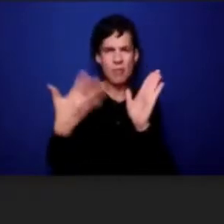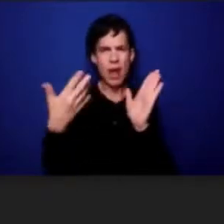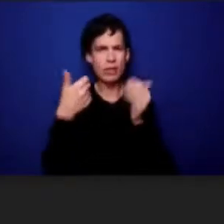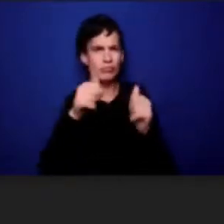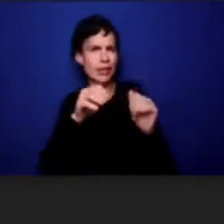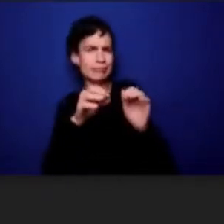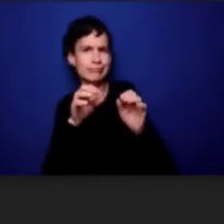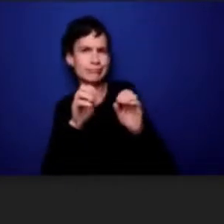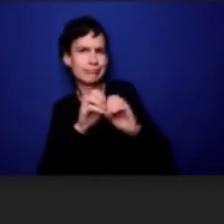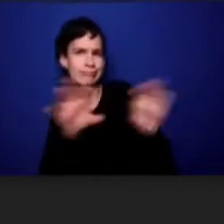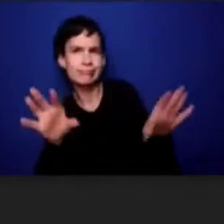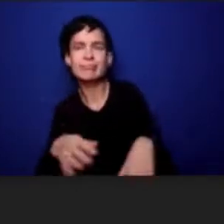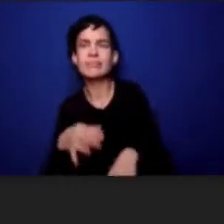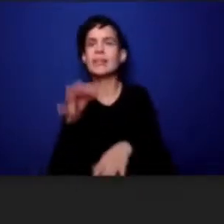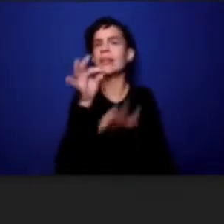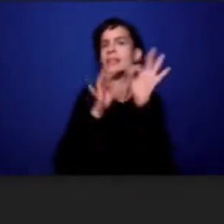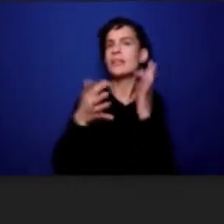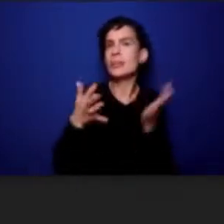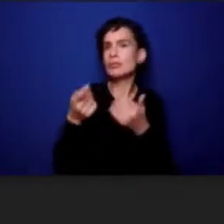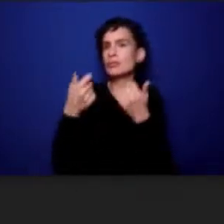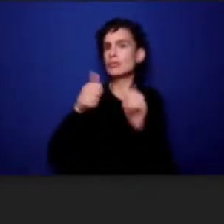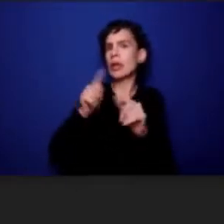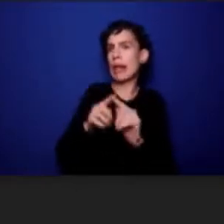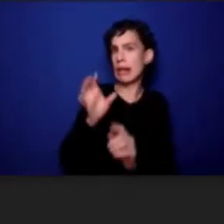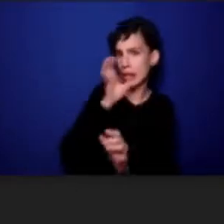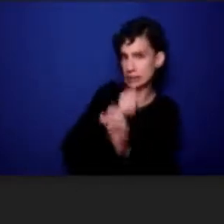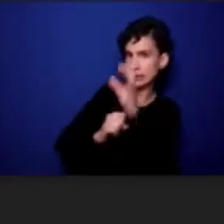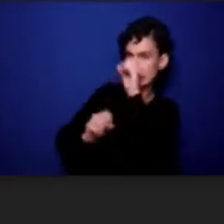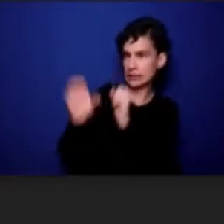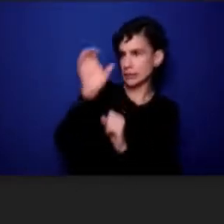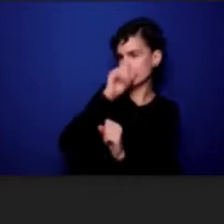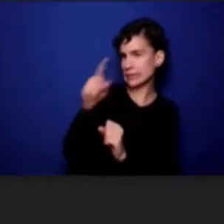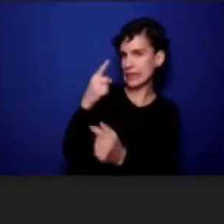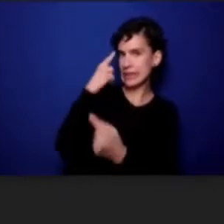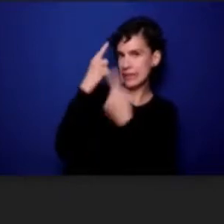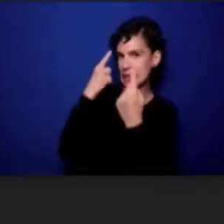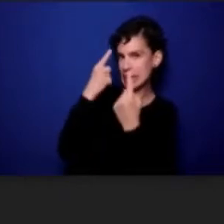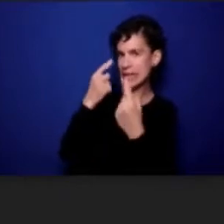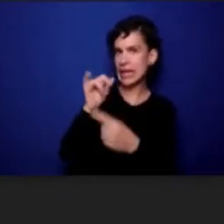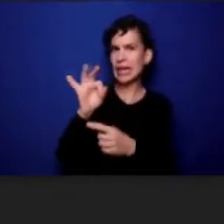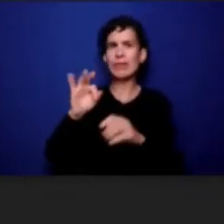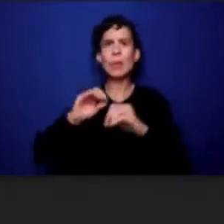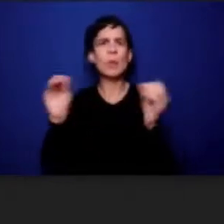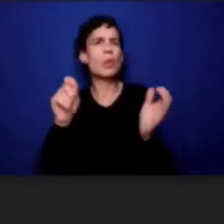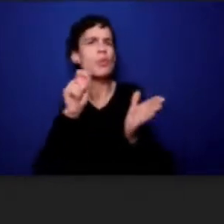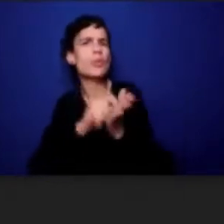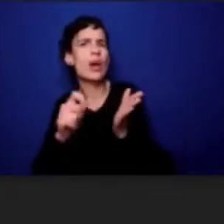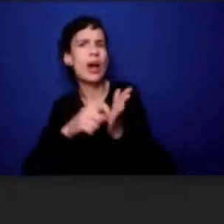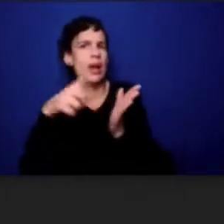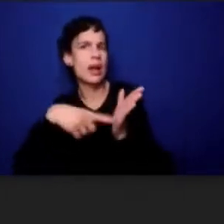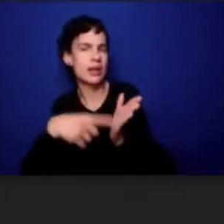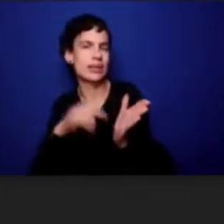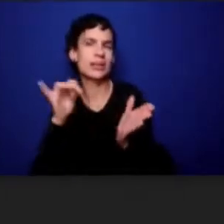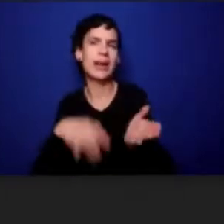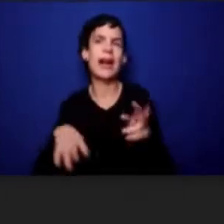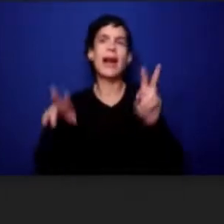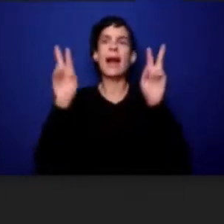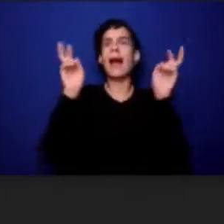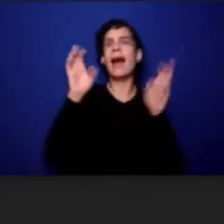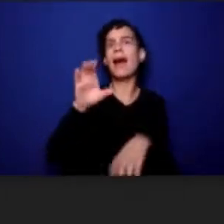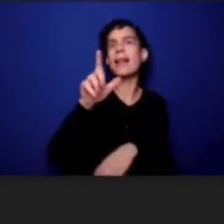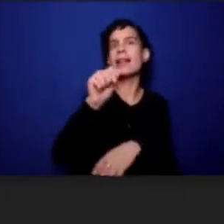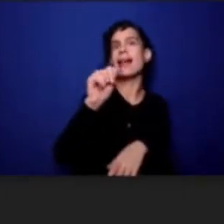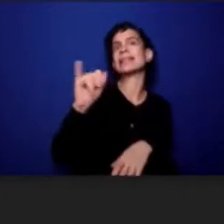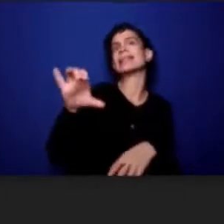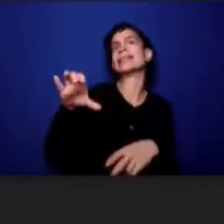extent can you really guess what someone was thinking any amount of years ago if there's no written record, which, that's the classic problem of art